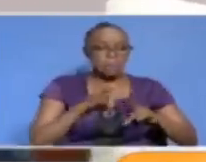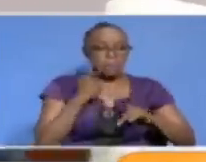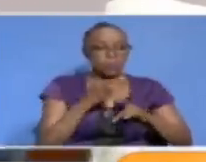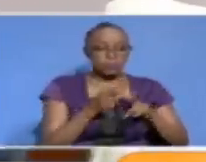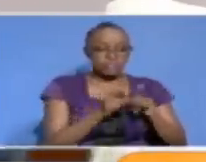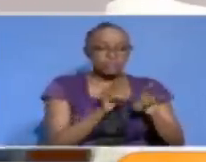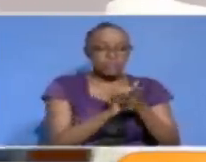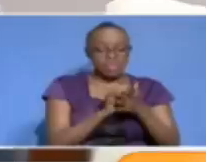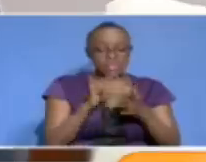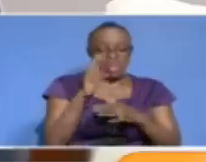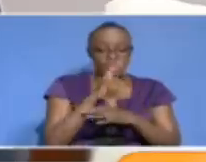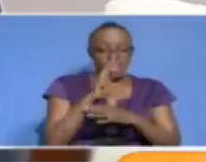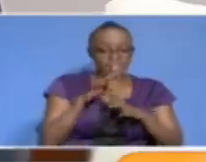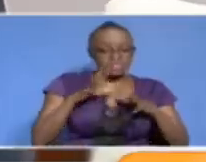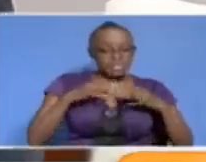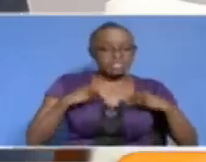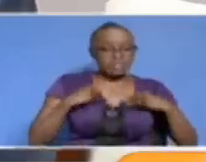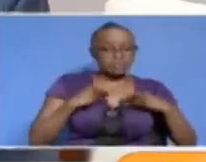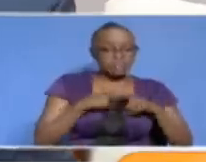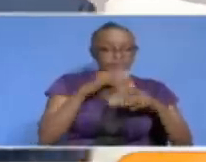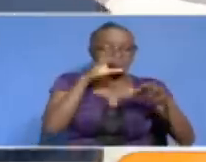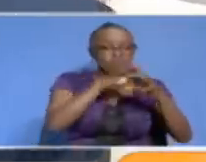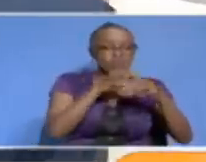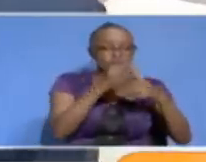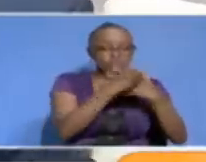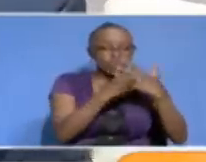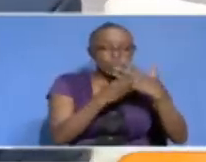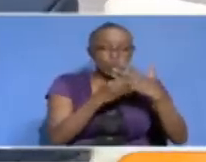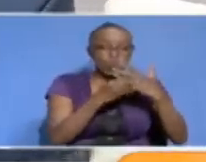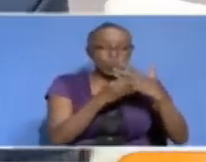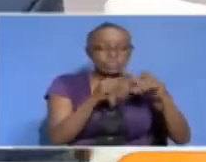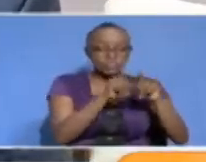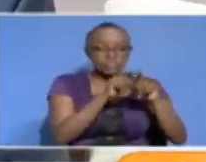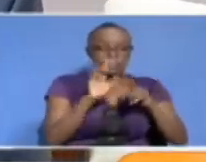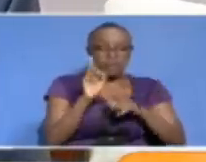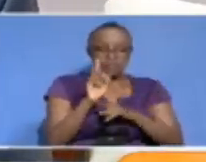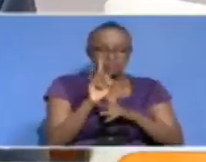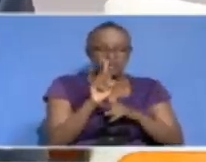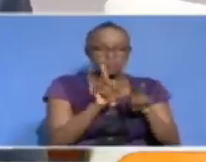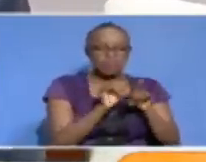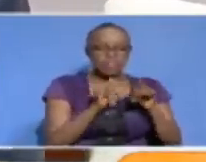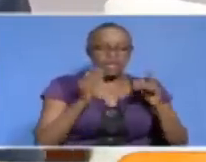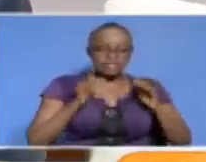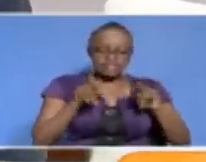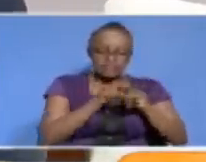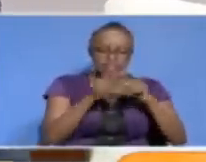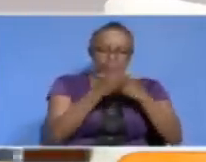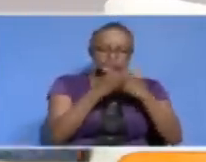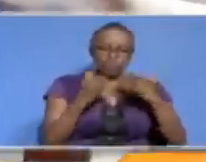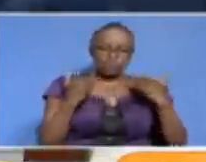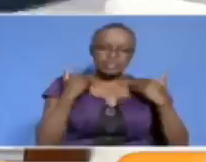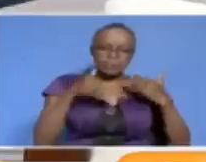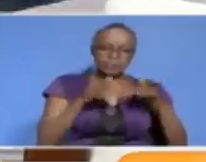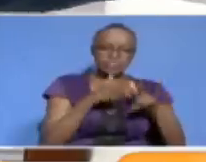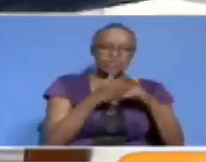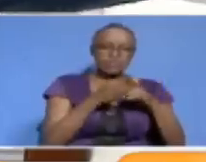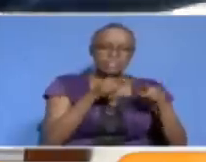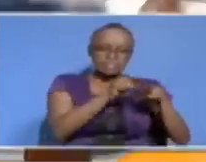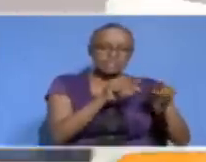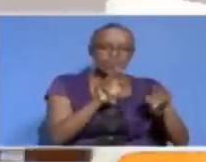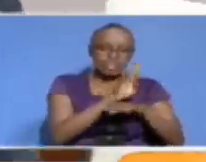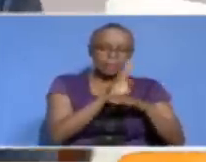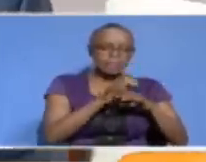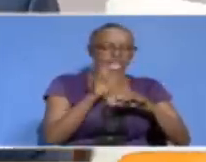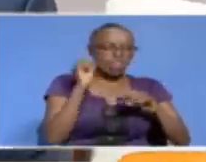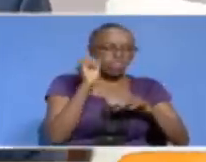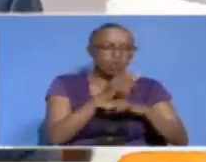risk, yeah, of electing Sonko as the governor of Nairobi. Mm. The same Sonko was sleeping on the road. The same Sonko was punching the walls. Yeah. But now he's